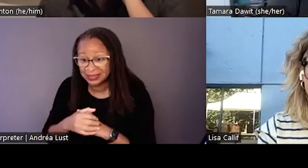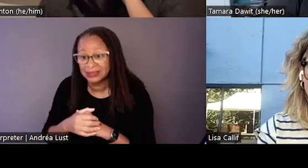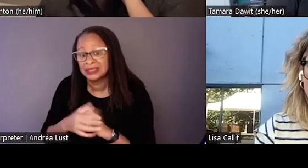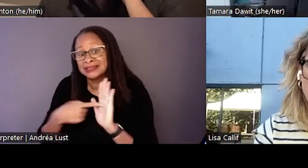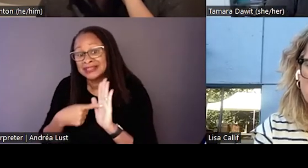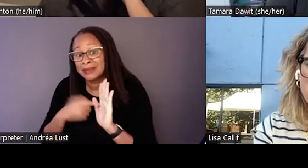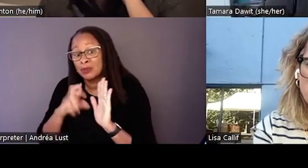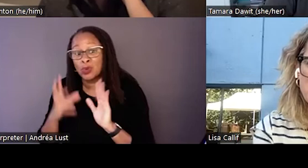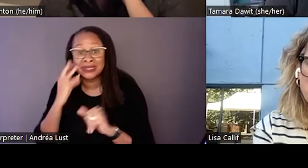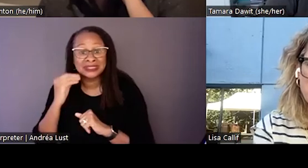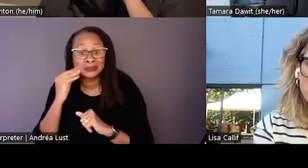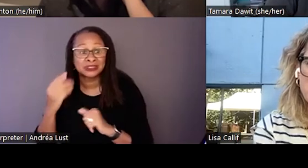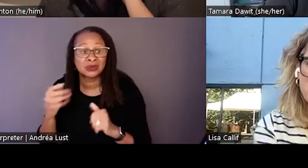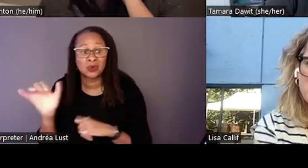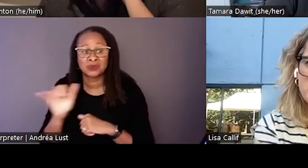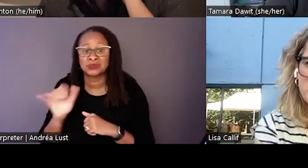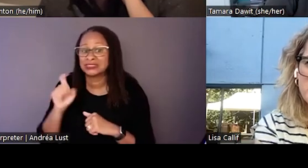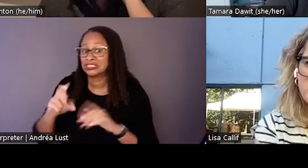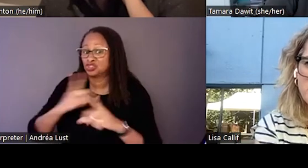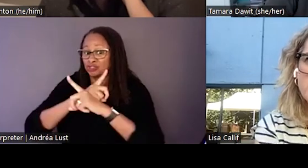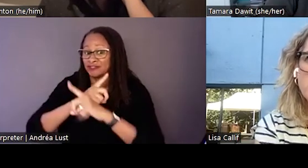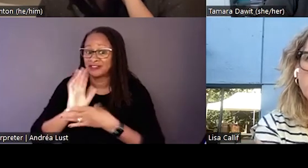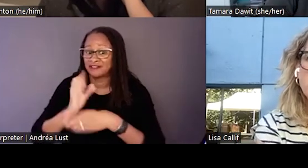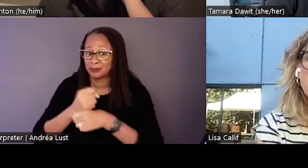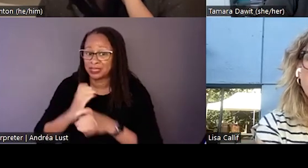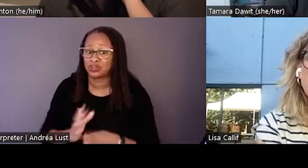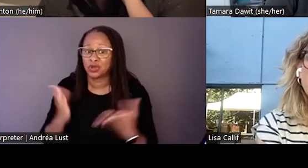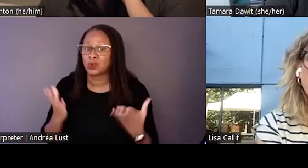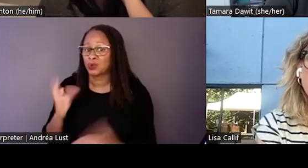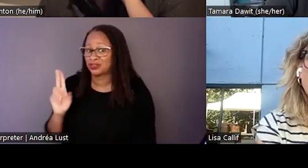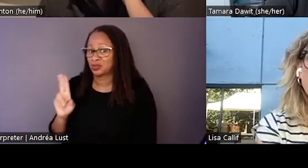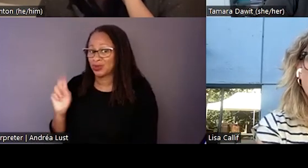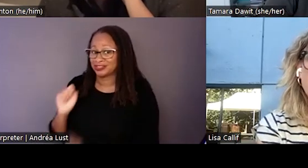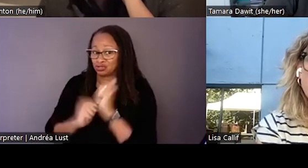example or an experience that you also had to defend a filmmaker within the US structure that